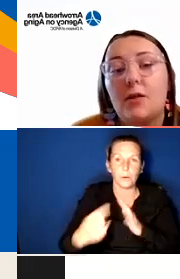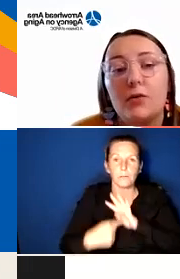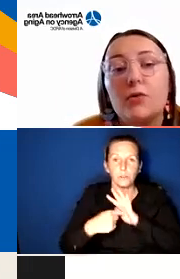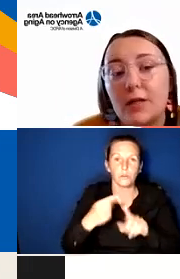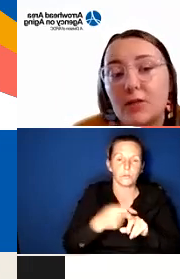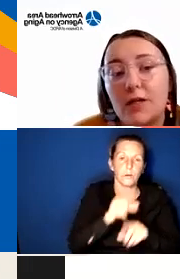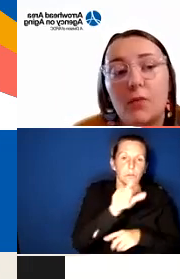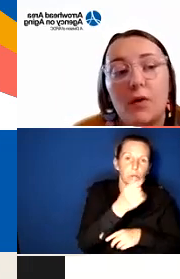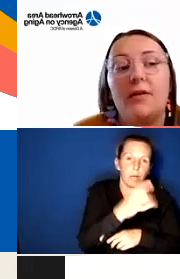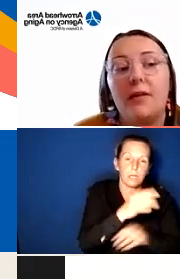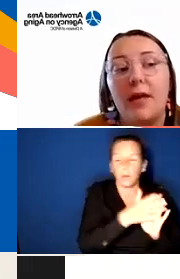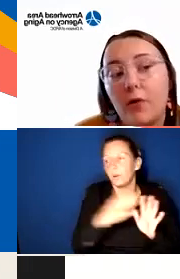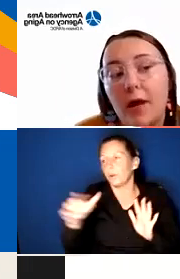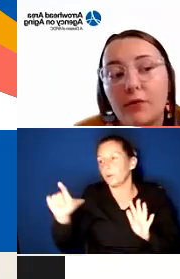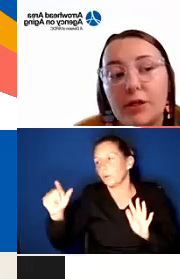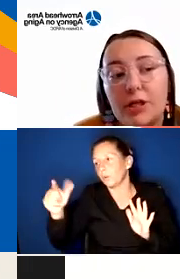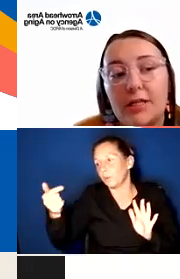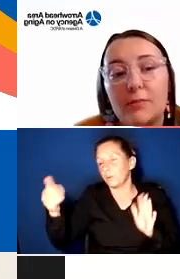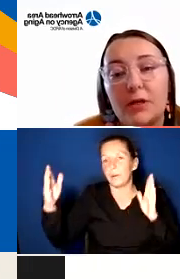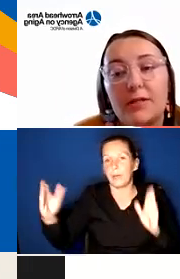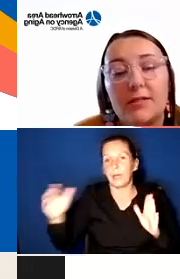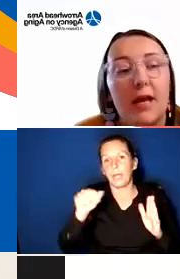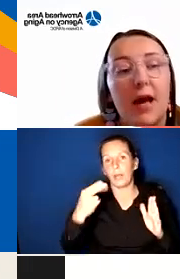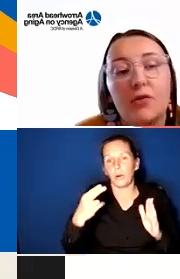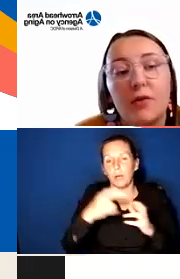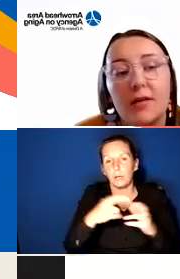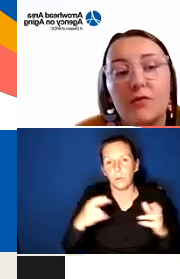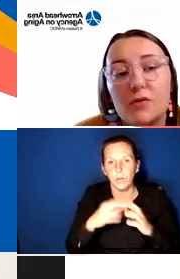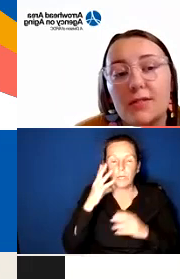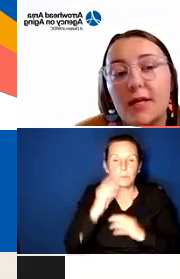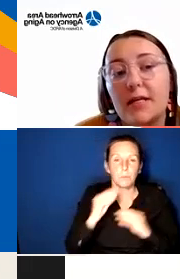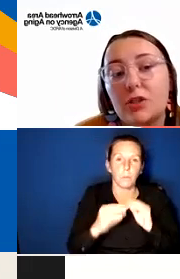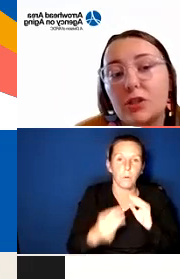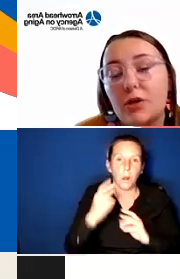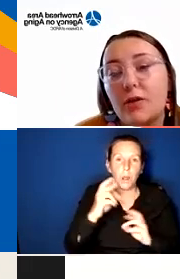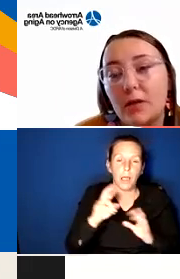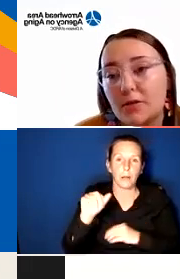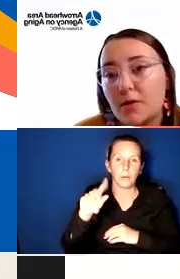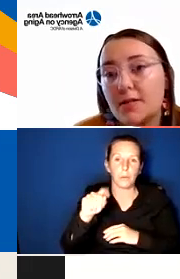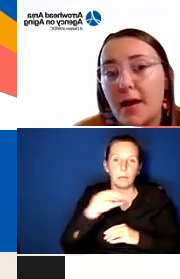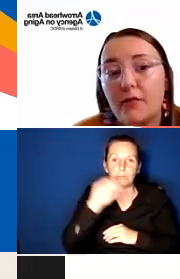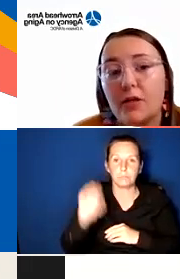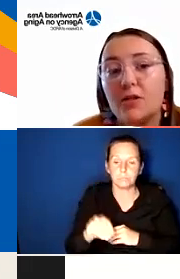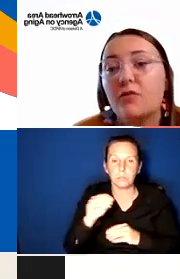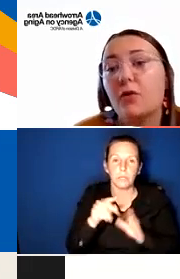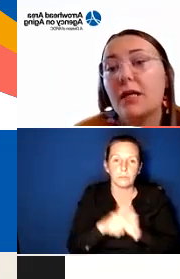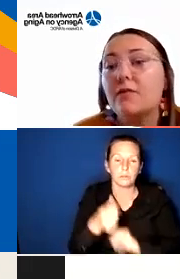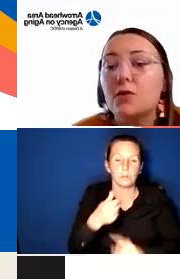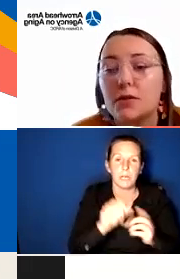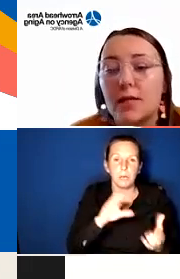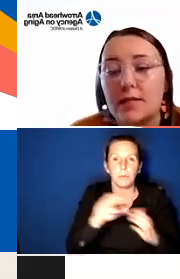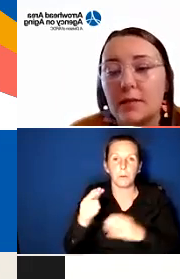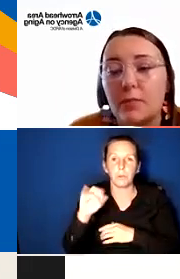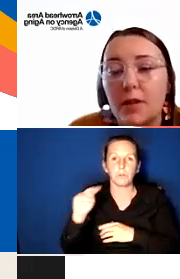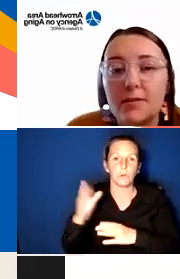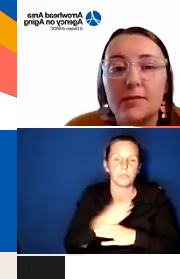2018 through 2021, the Arrowhead region experienced a higher rate of suicide each year than Minnesota's average for